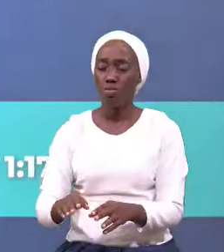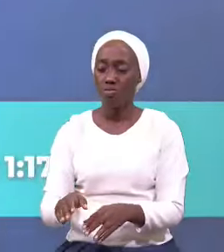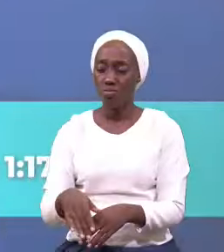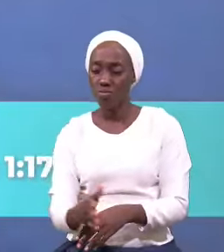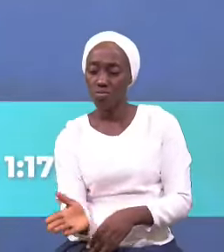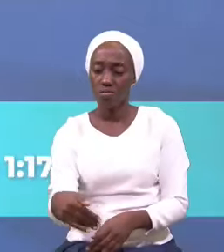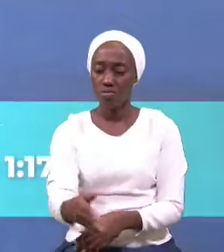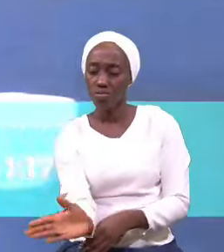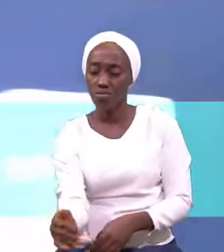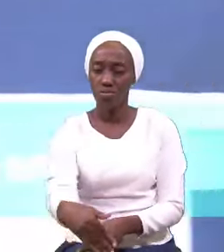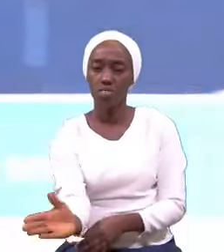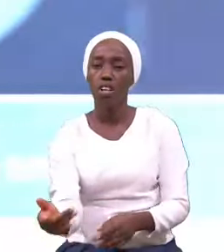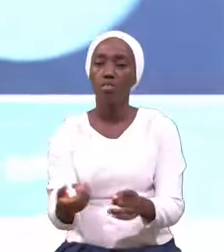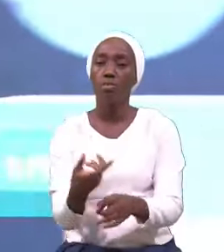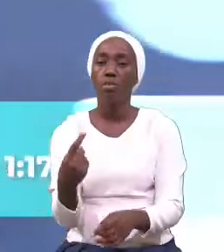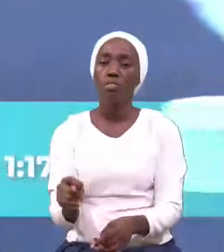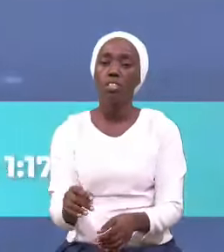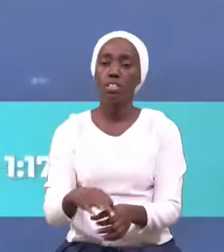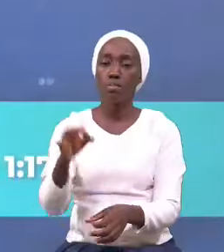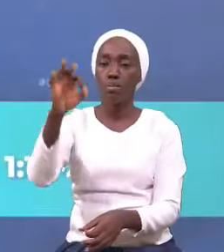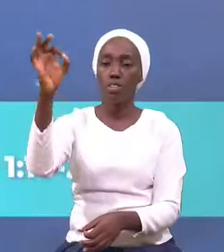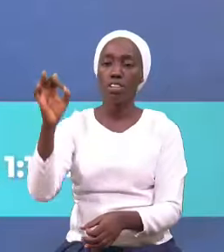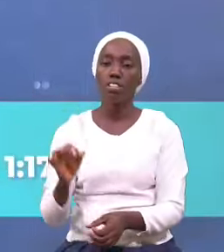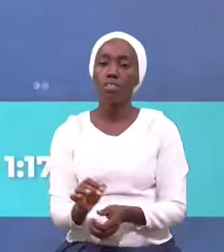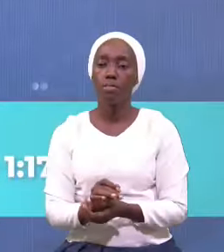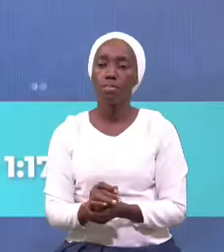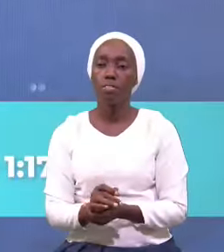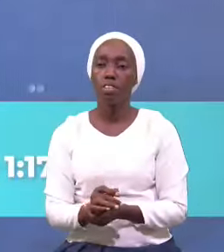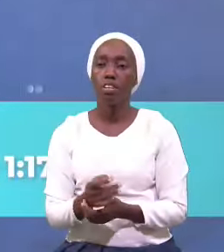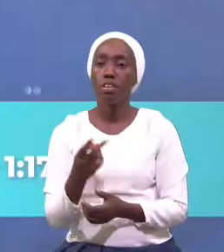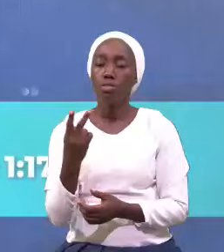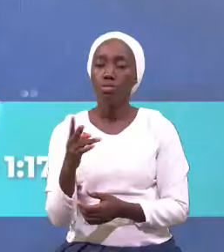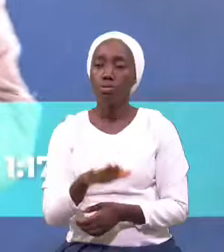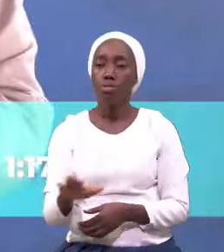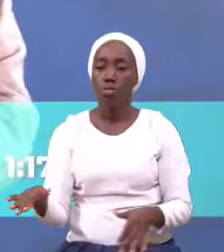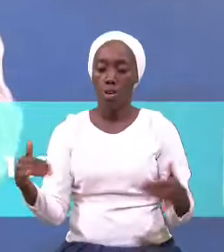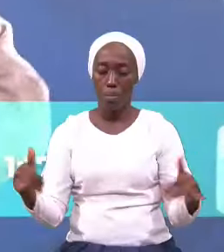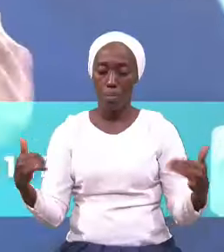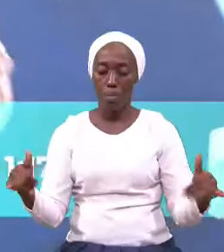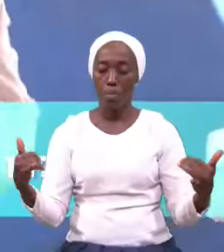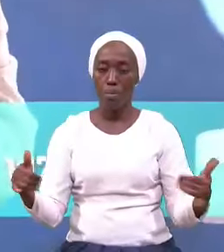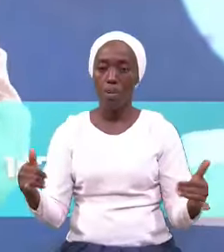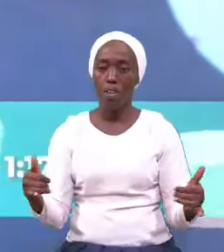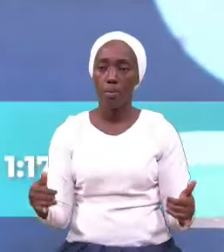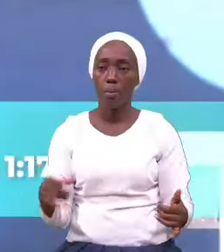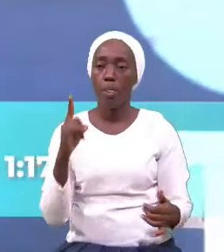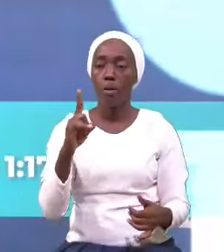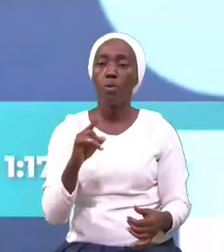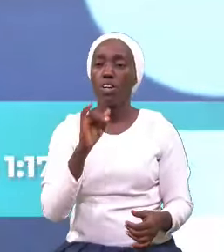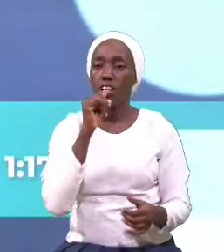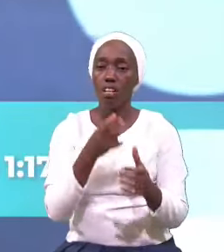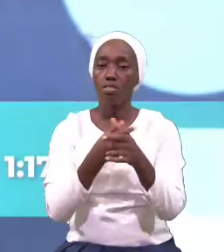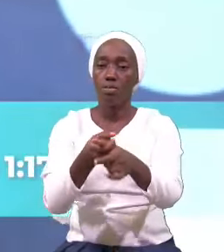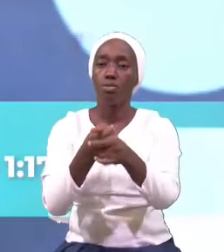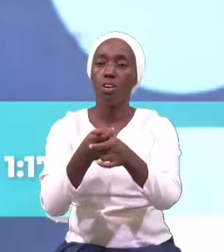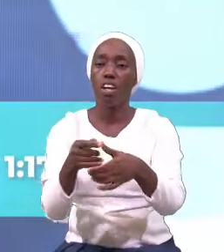Look at those two children praying. One is running after the